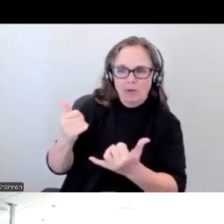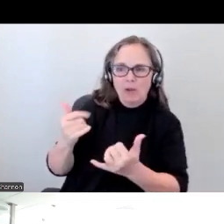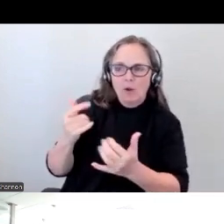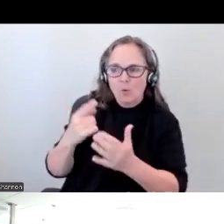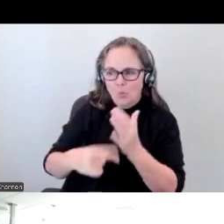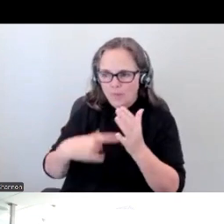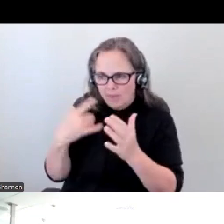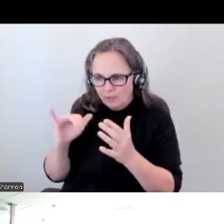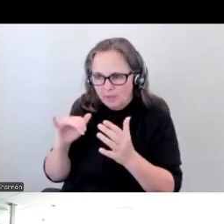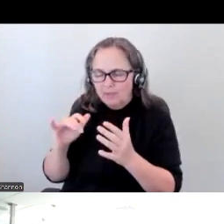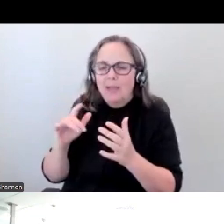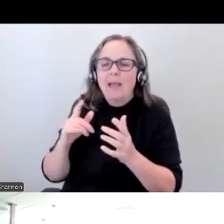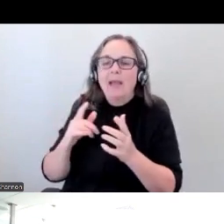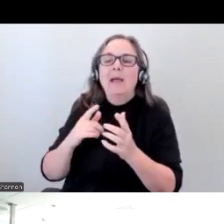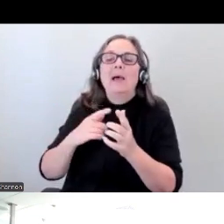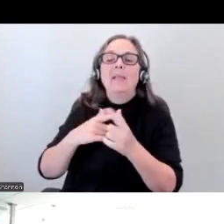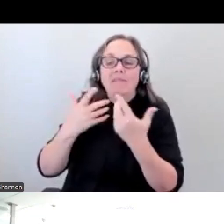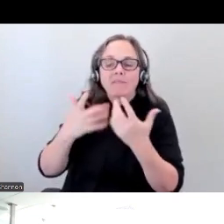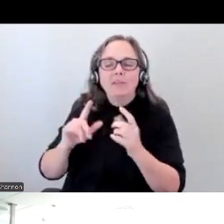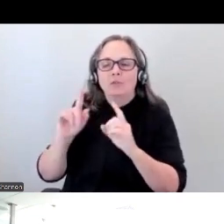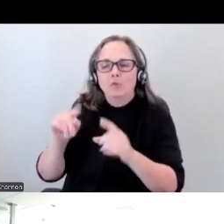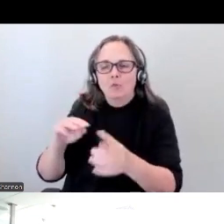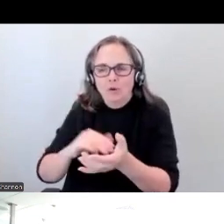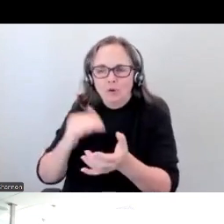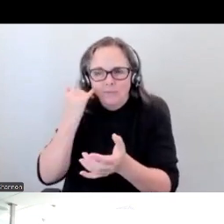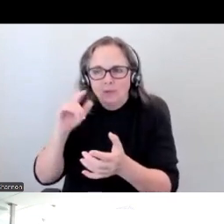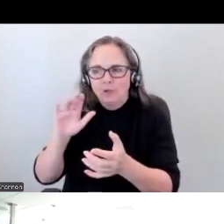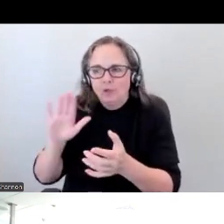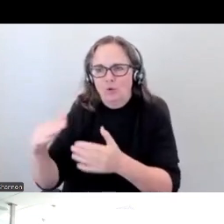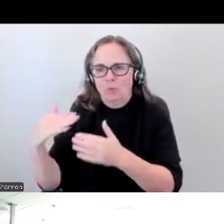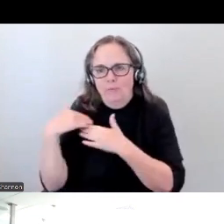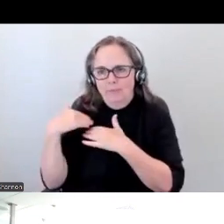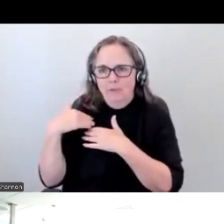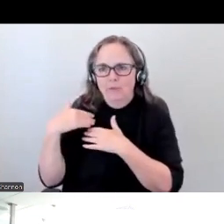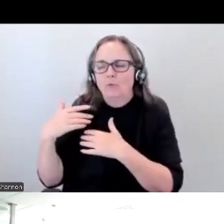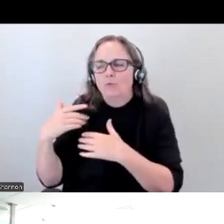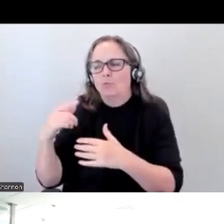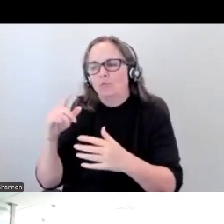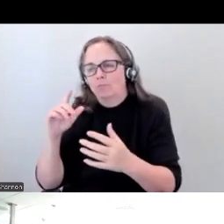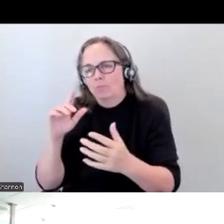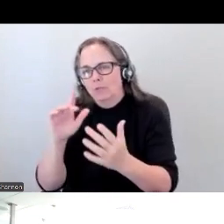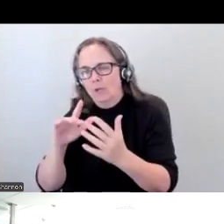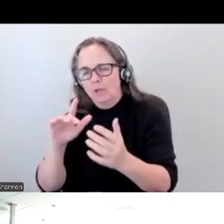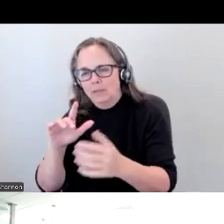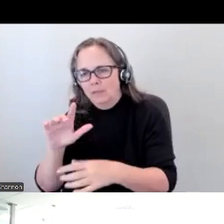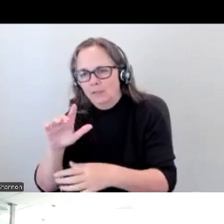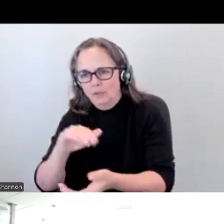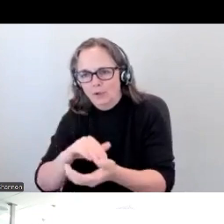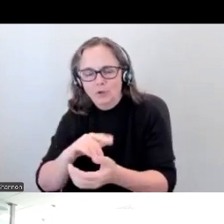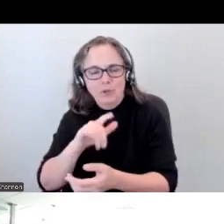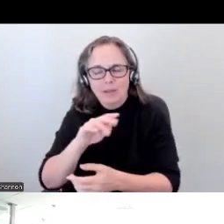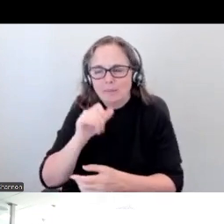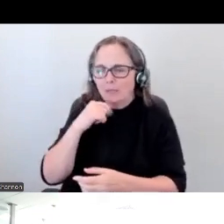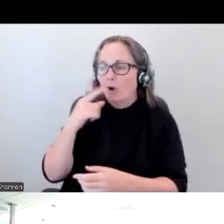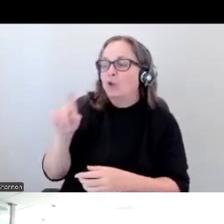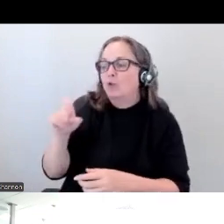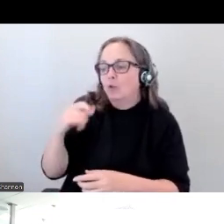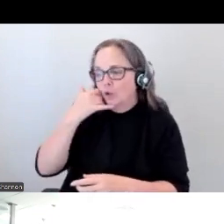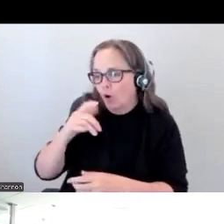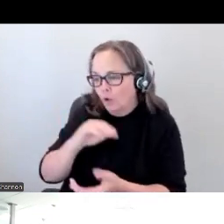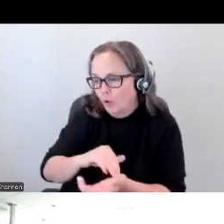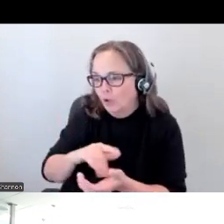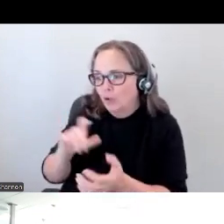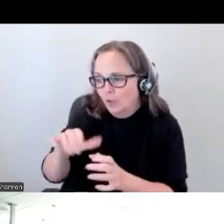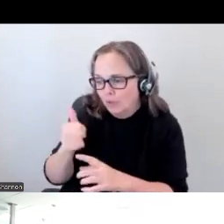is, and then you can follow up. And it's on you. You have to follow up with your doctor. A lab's not going to call you Mhm. and tell you that you should call your doctor. You need to